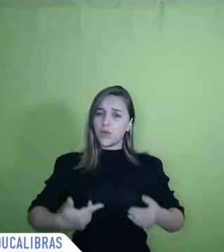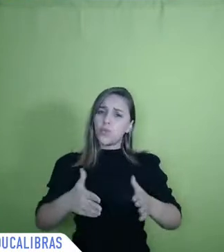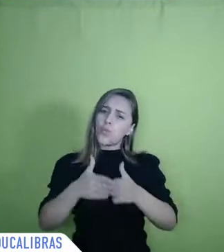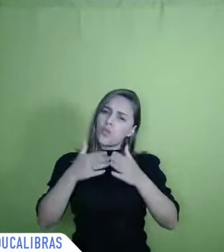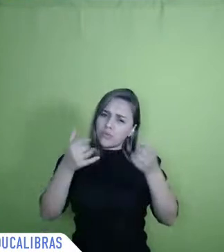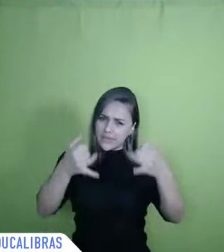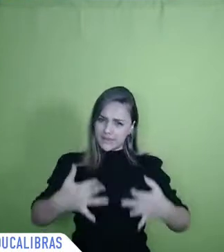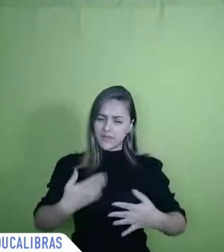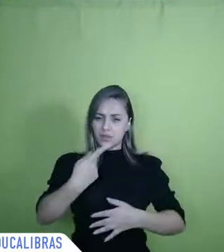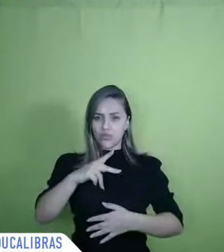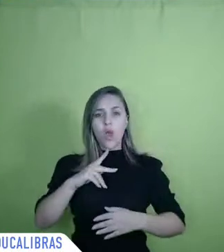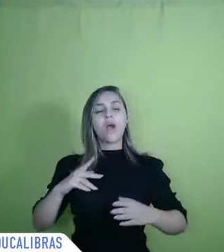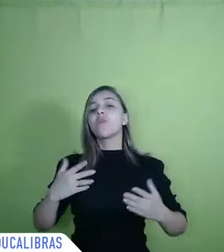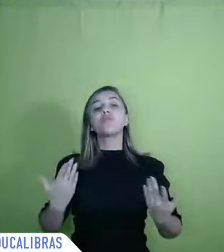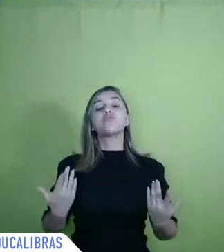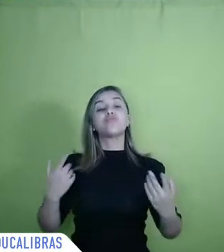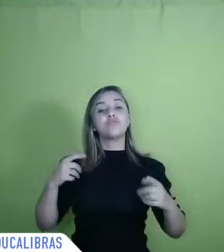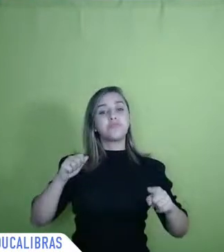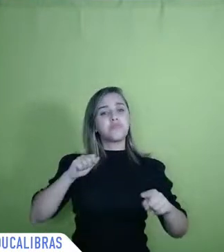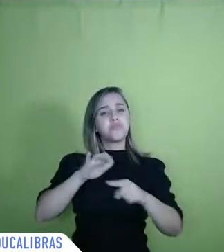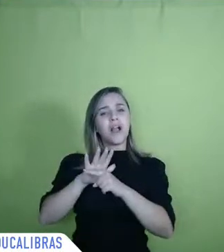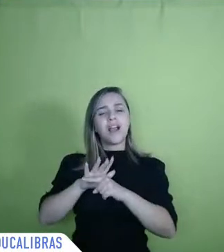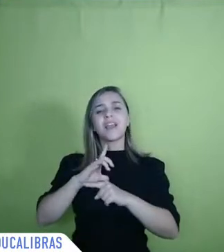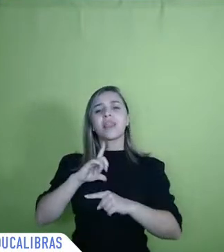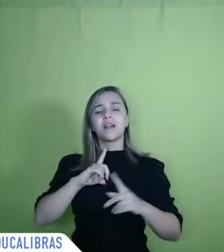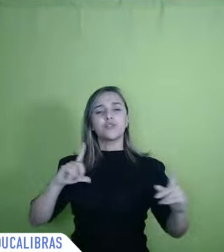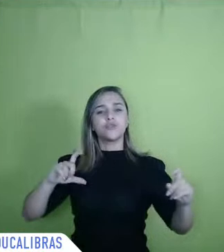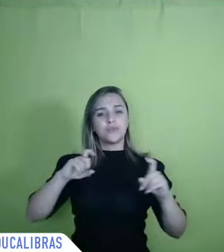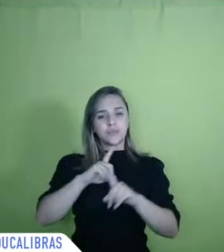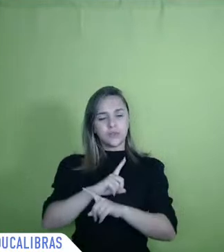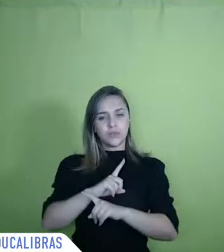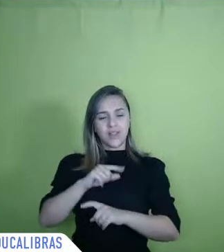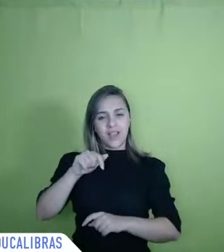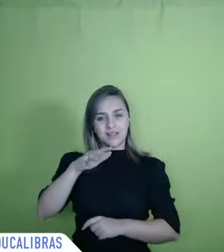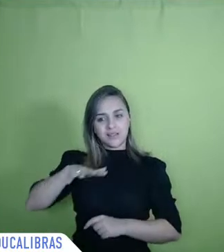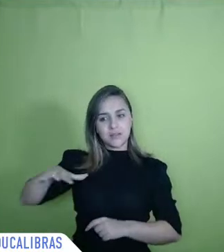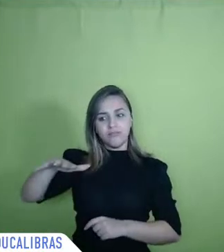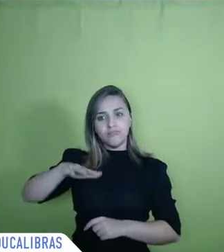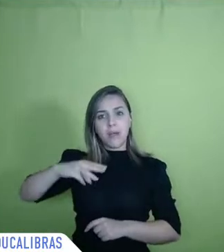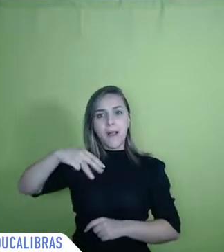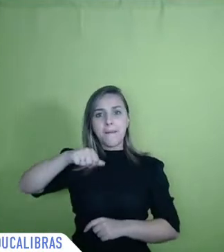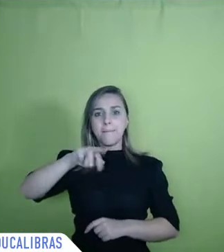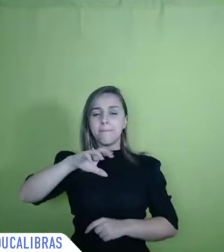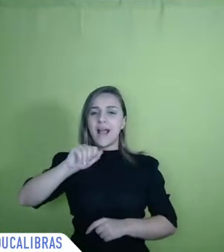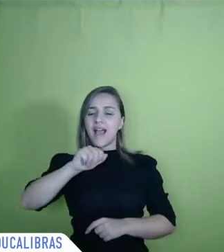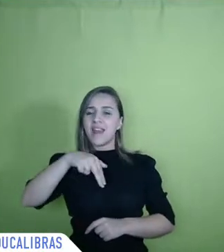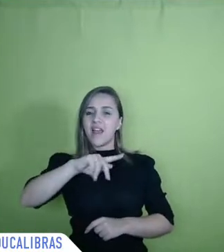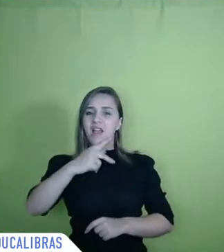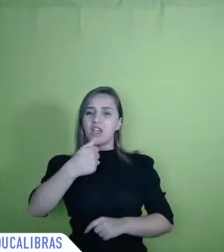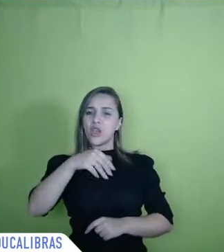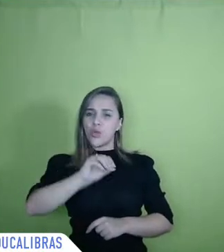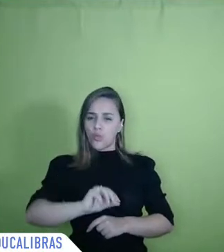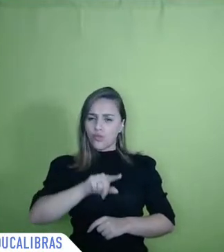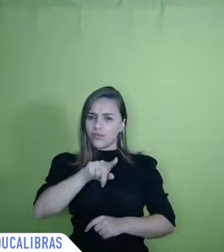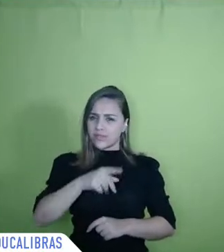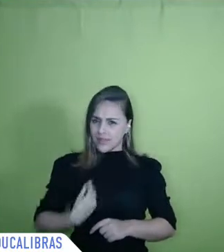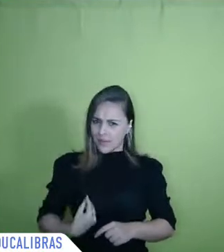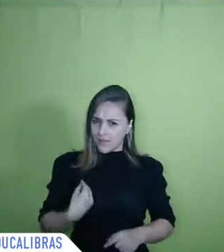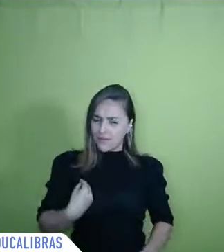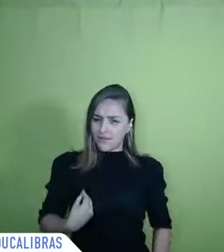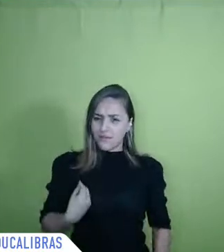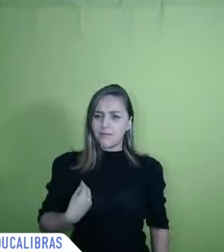your achievements in the government, can you mention the difficulties you had in bringing this down in